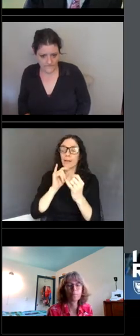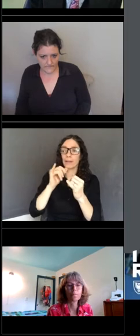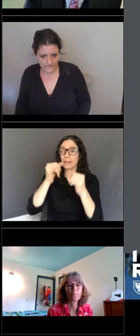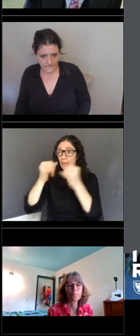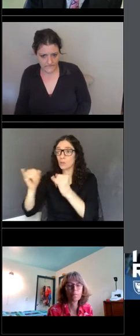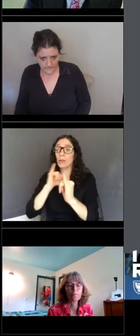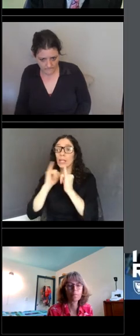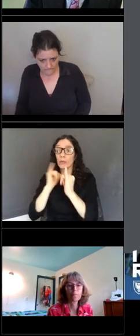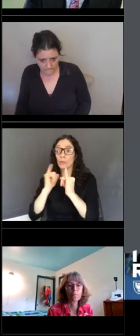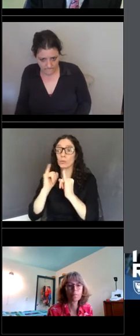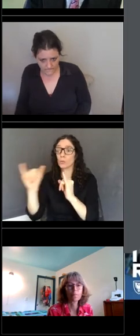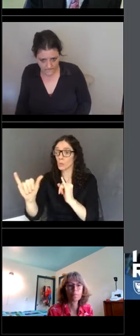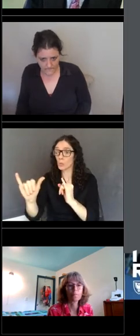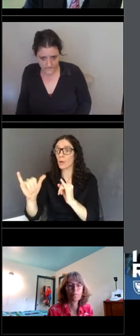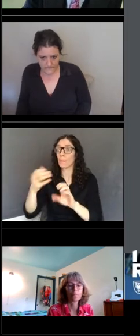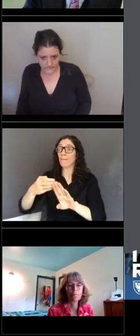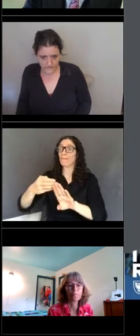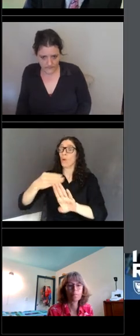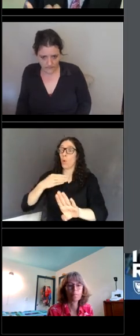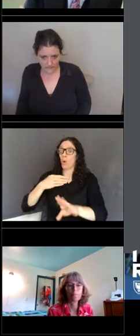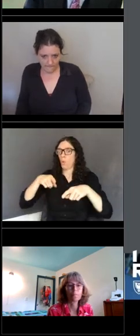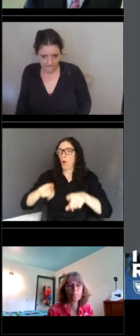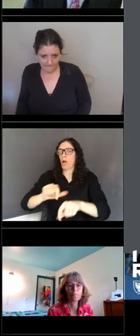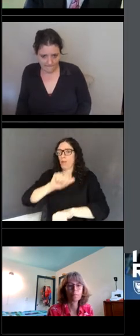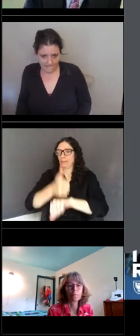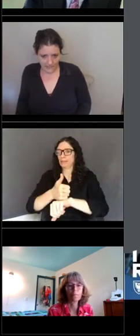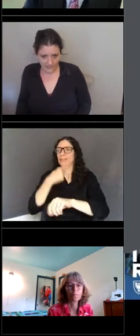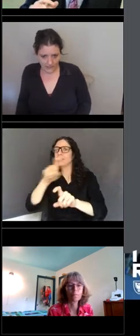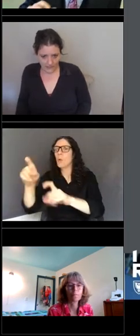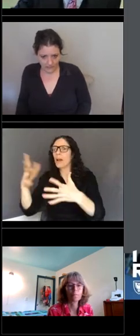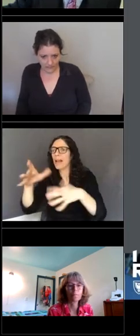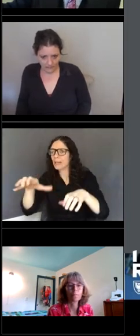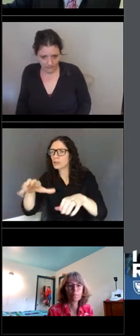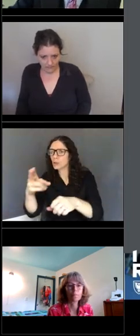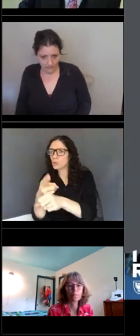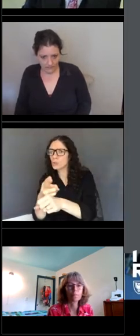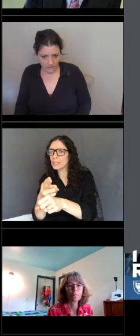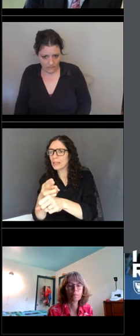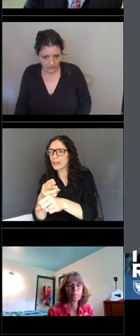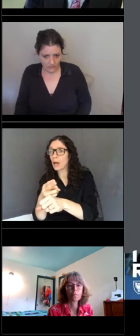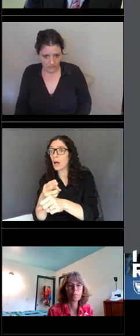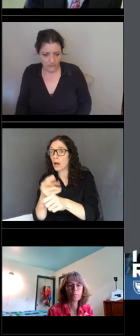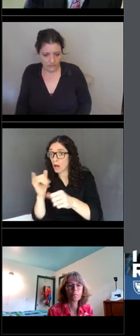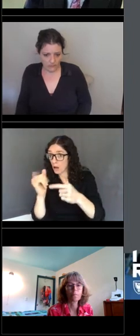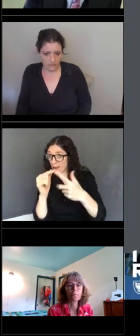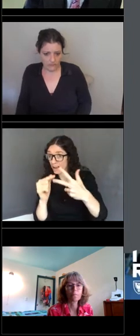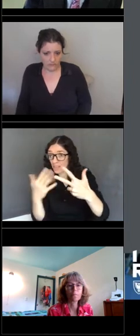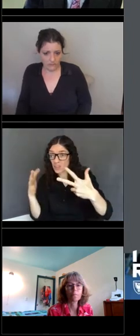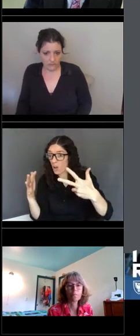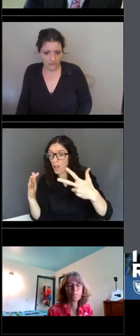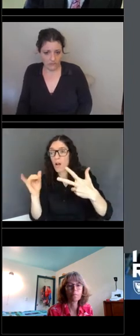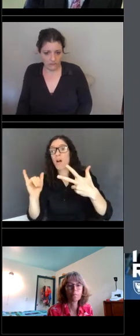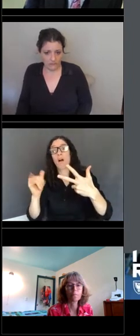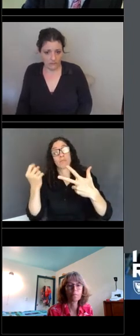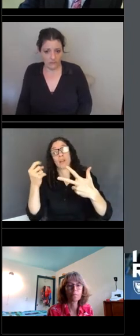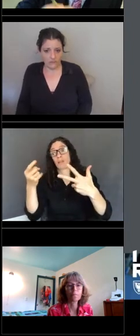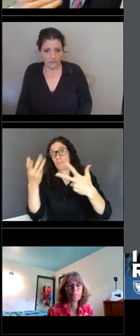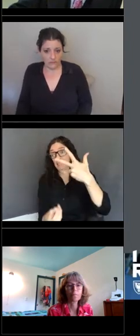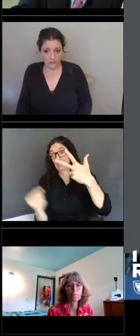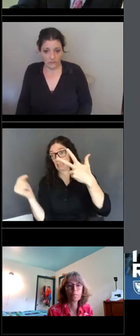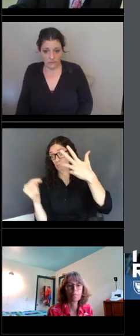other actions are they using and incorporate those actions into our database. Even though they're not within the management plans, ultimately we